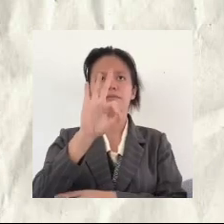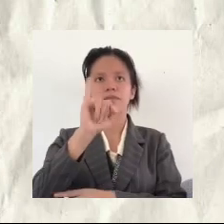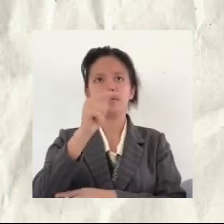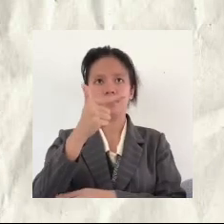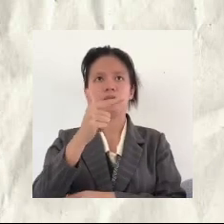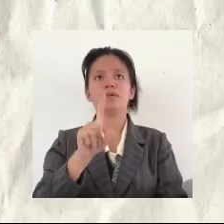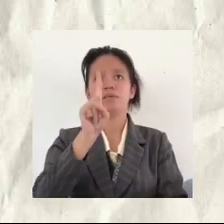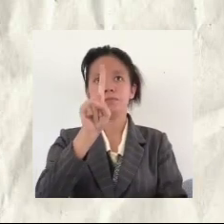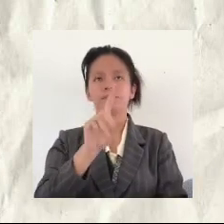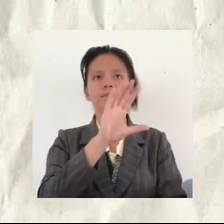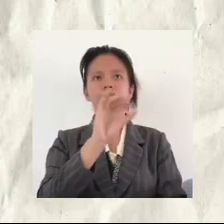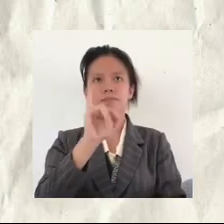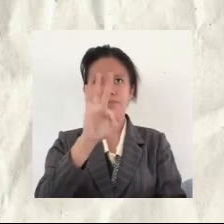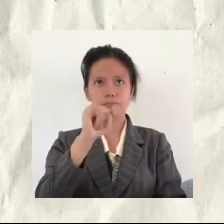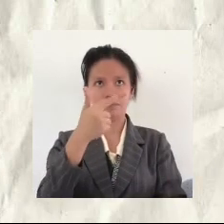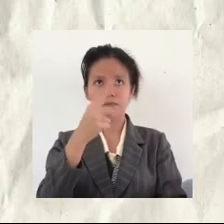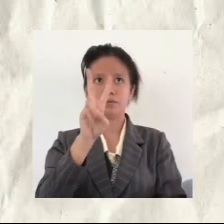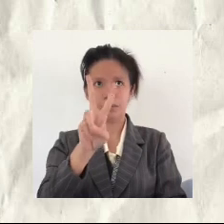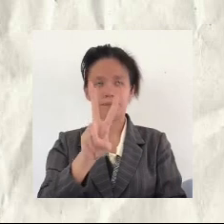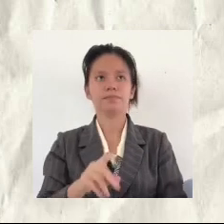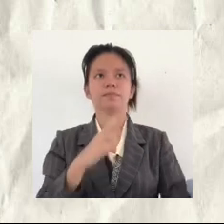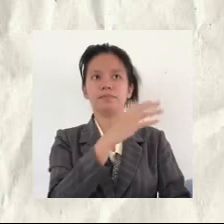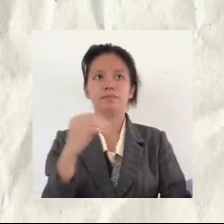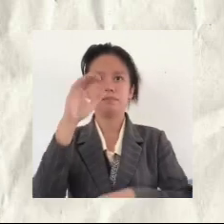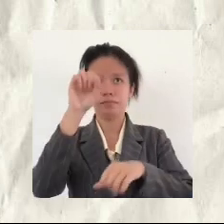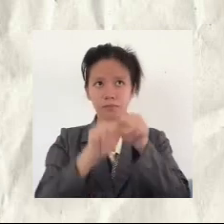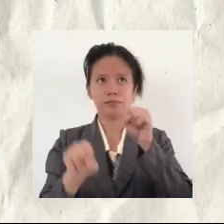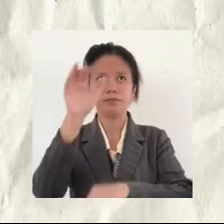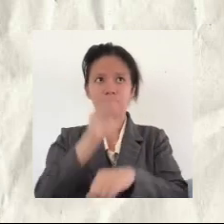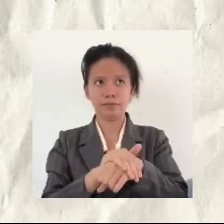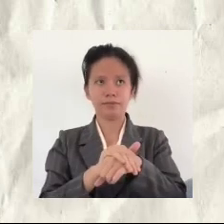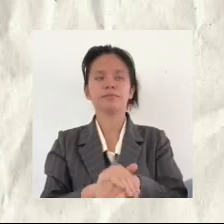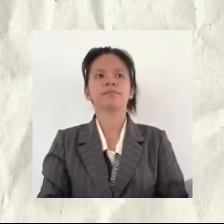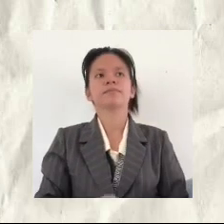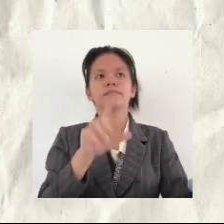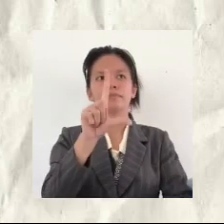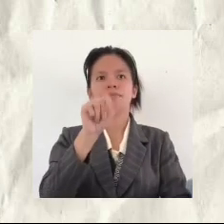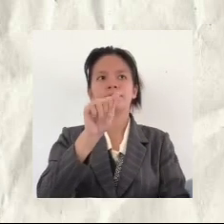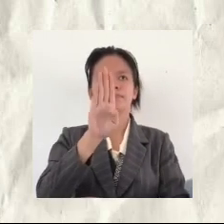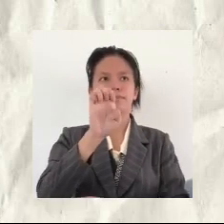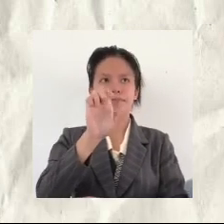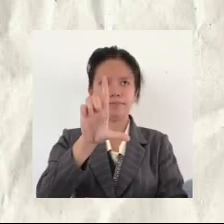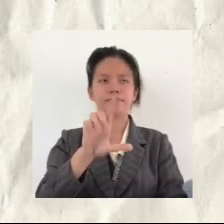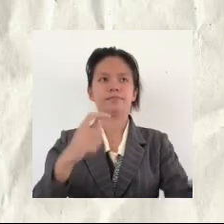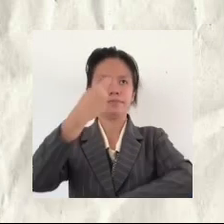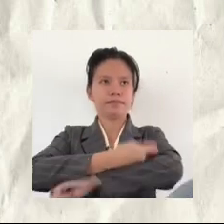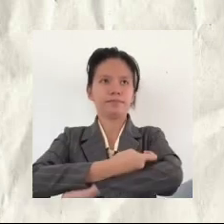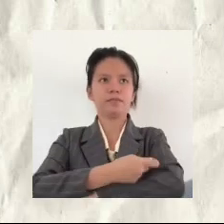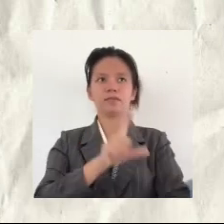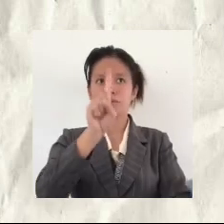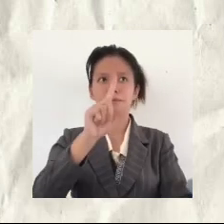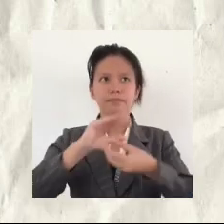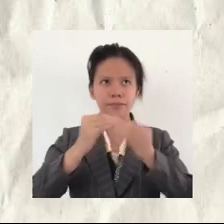of English 2, which is the results, discussion, and conclusion. So, the results